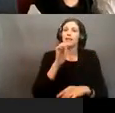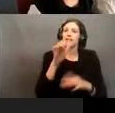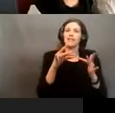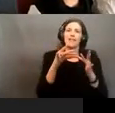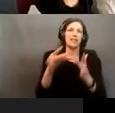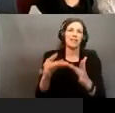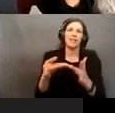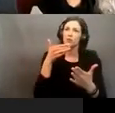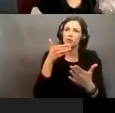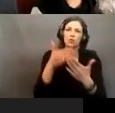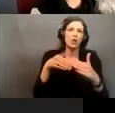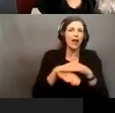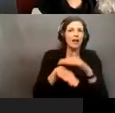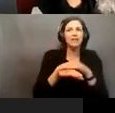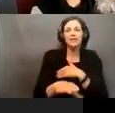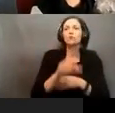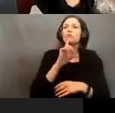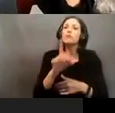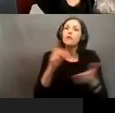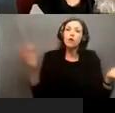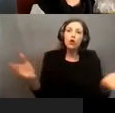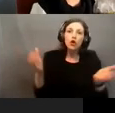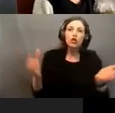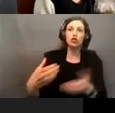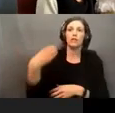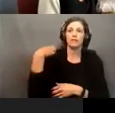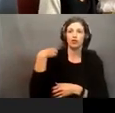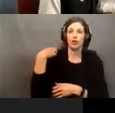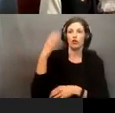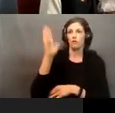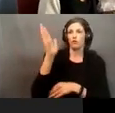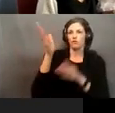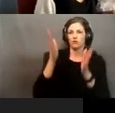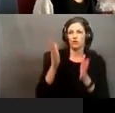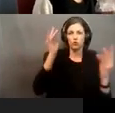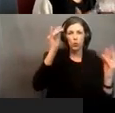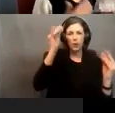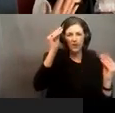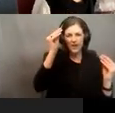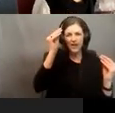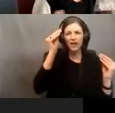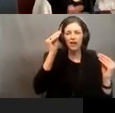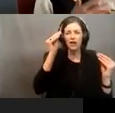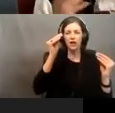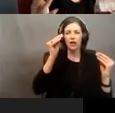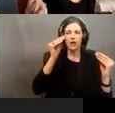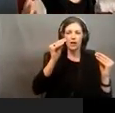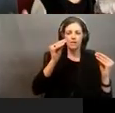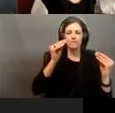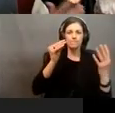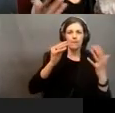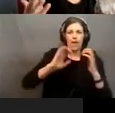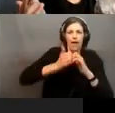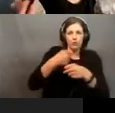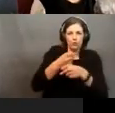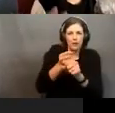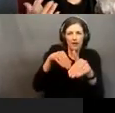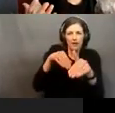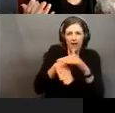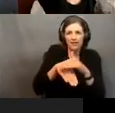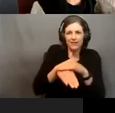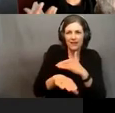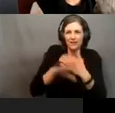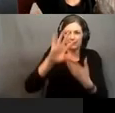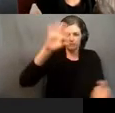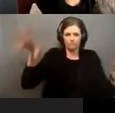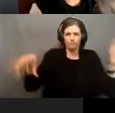good access. And so we're really encouraging our chairs and presenters to think about access in the whole way that we create